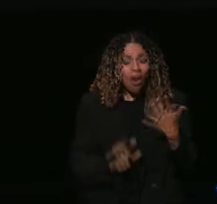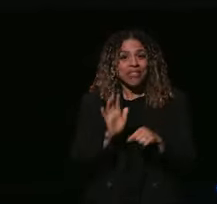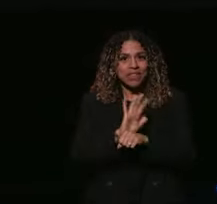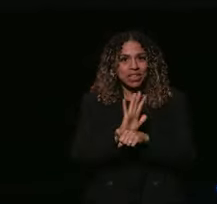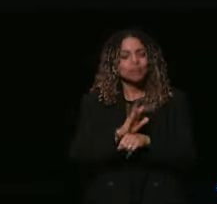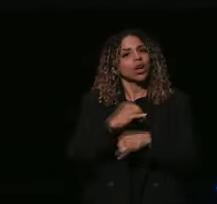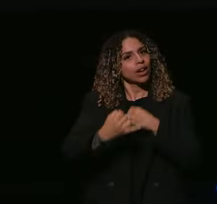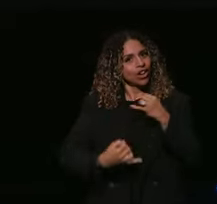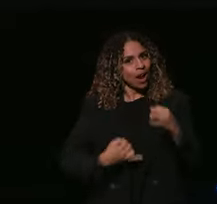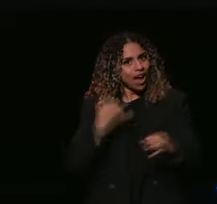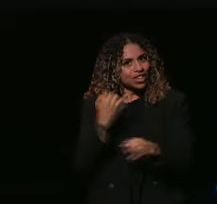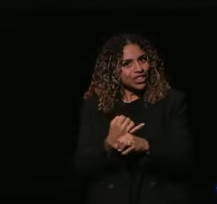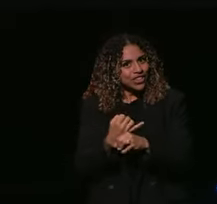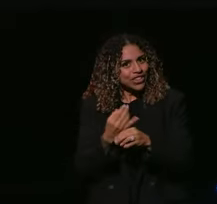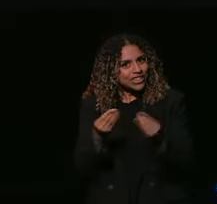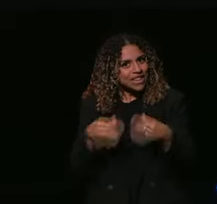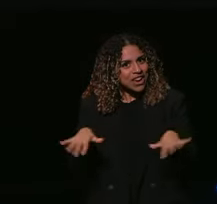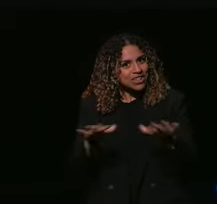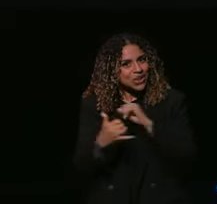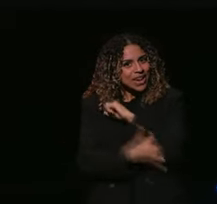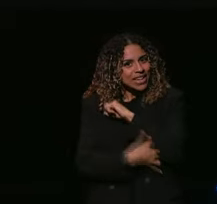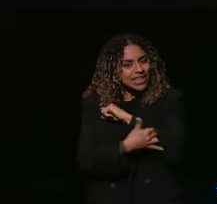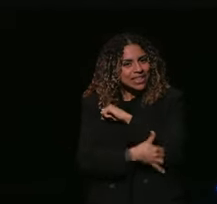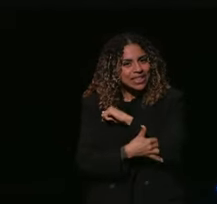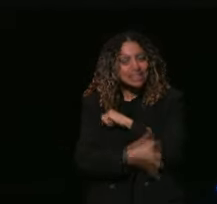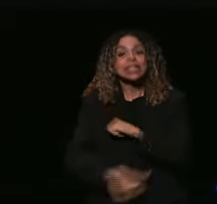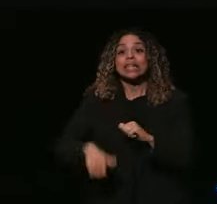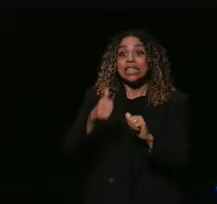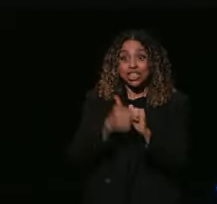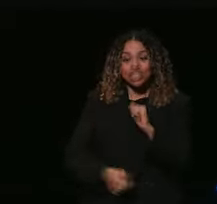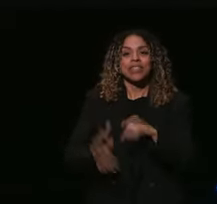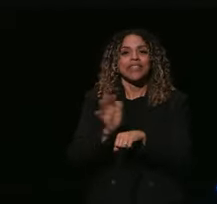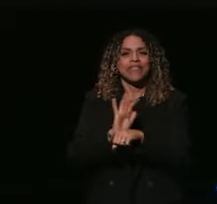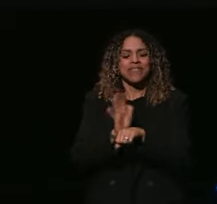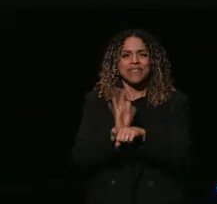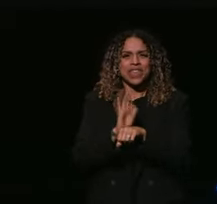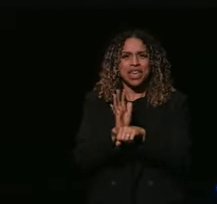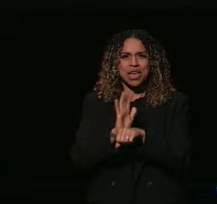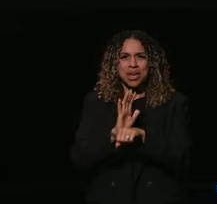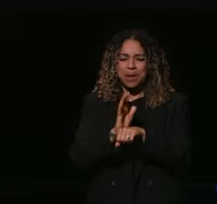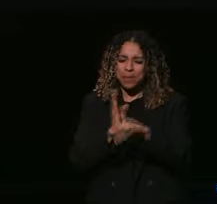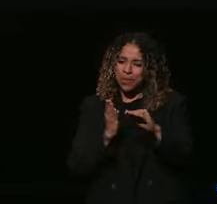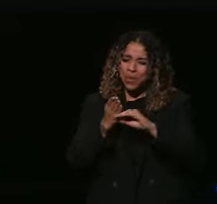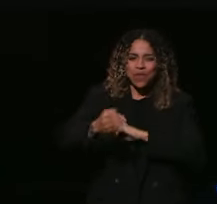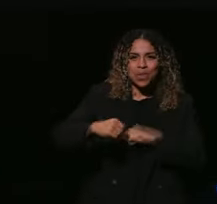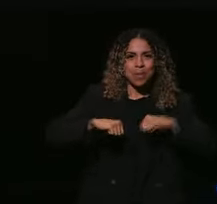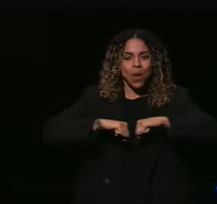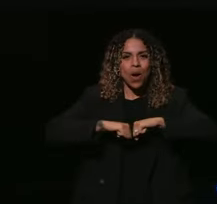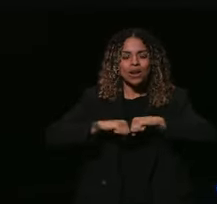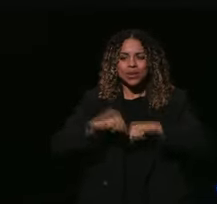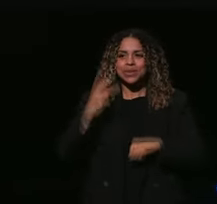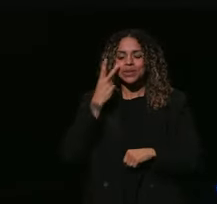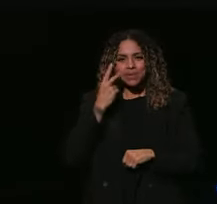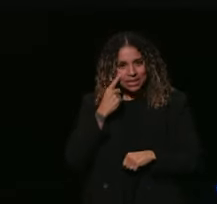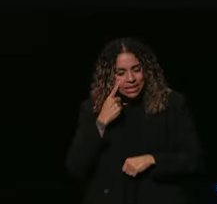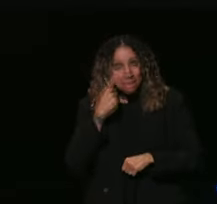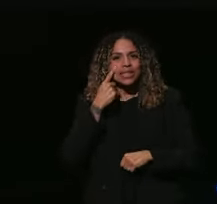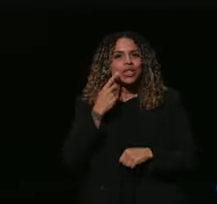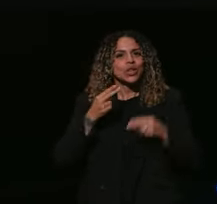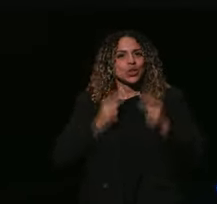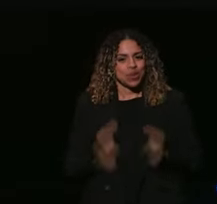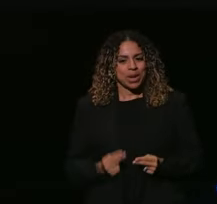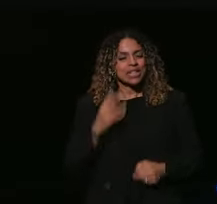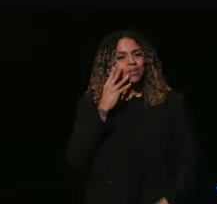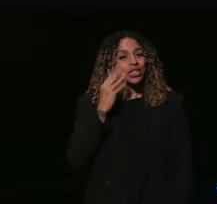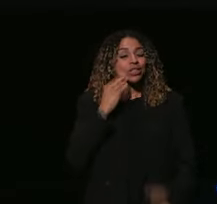from international territories. Each of these films transcend borders and allows a glimpse into the human experience, showing both the